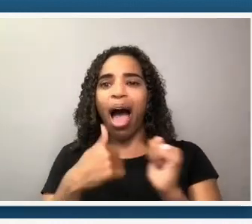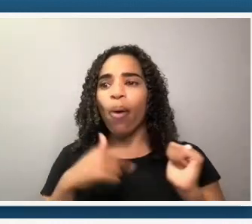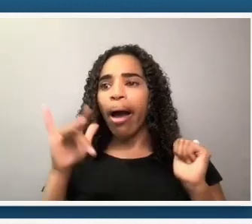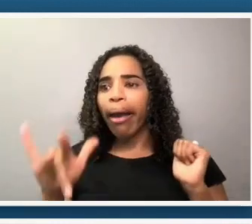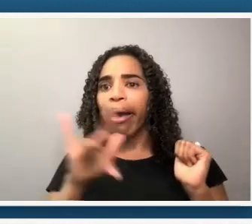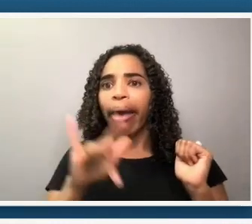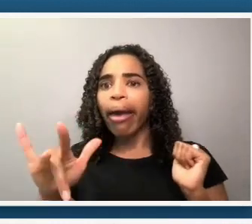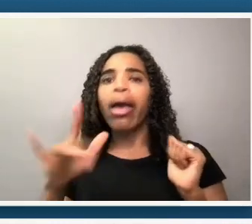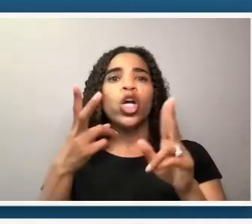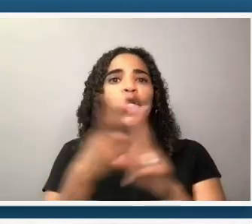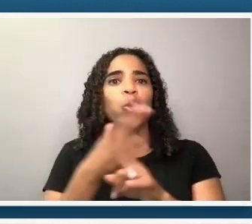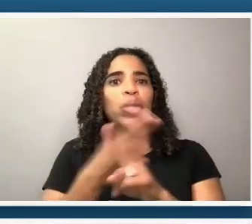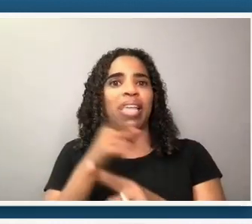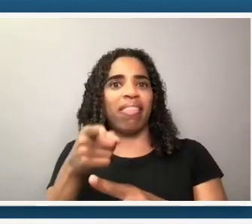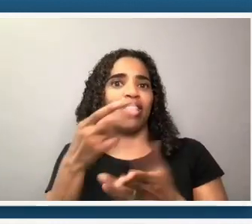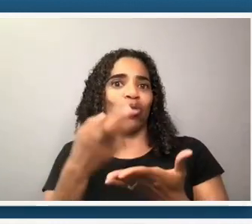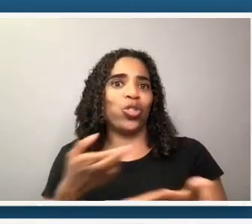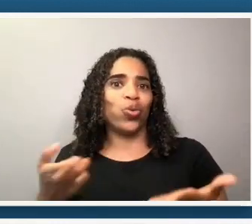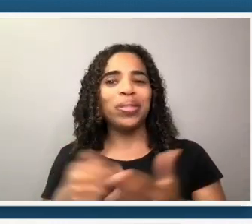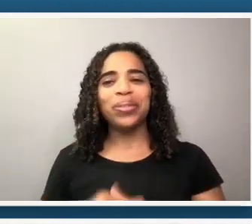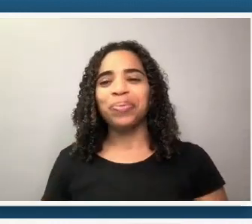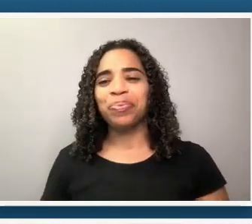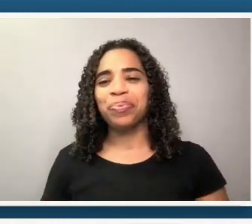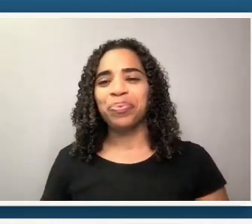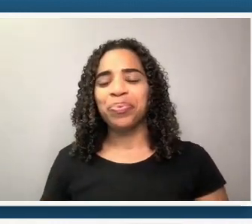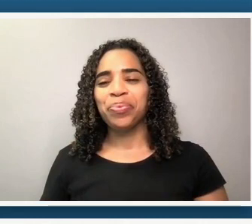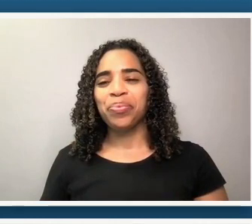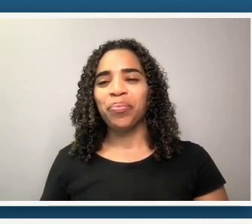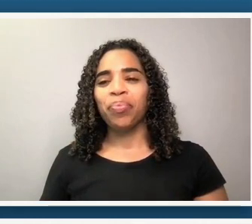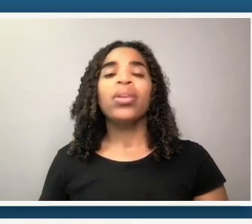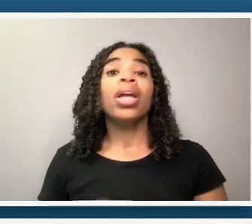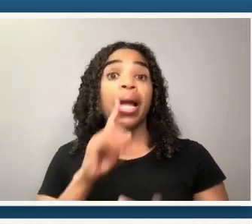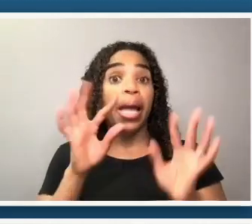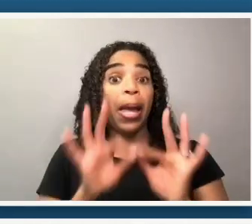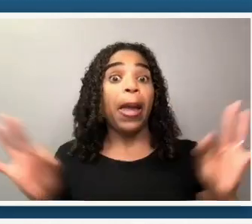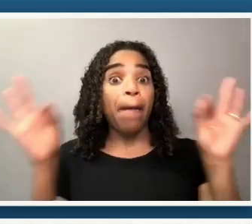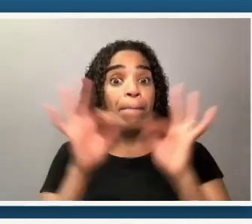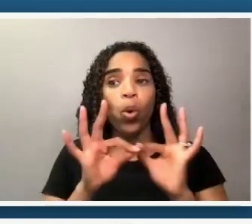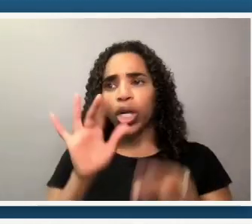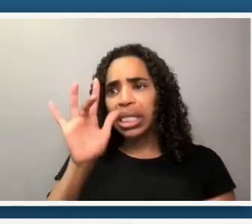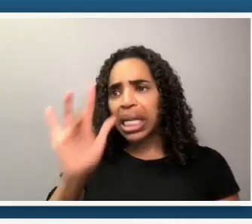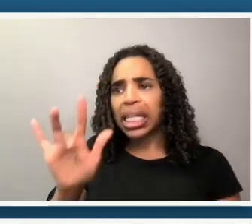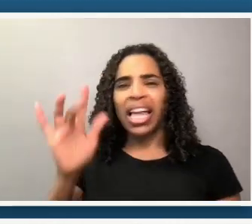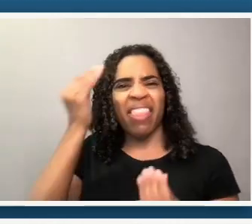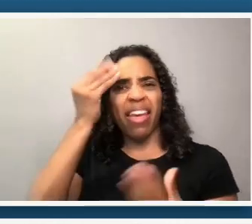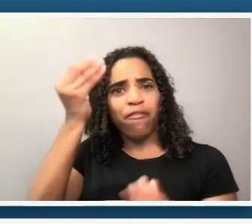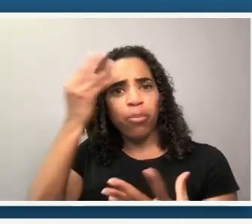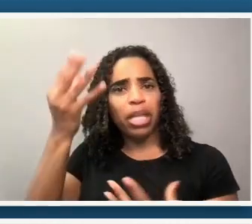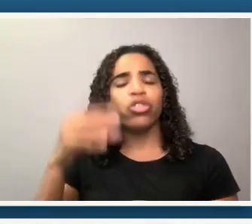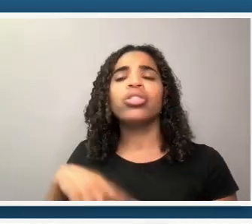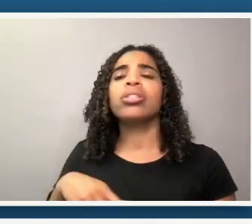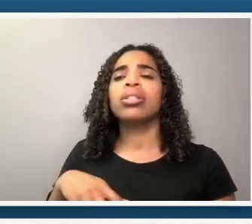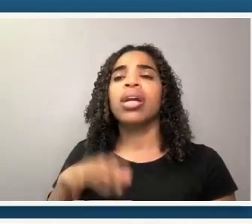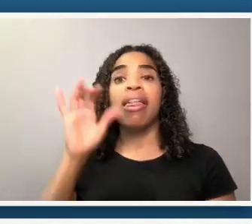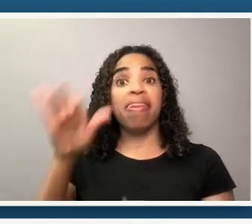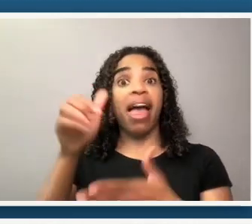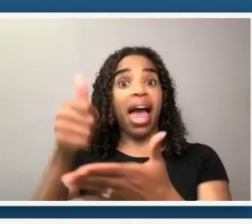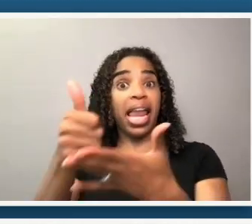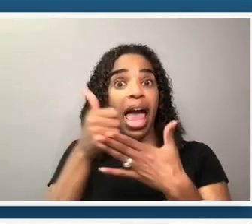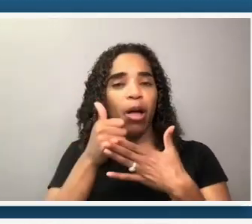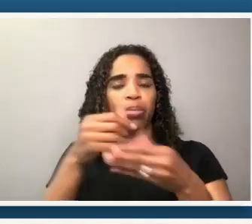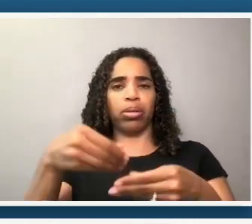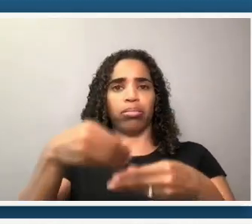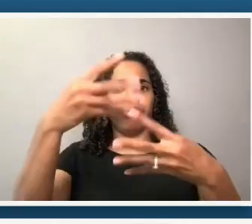these resources, and importantly, clicking on the information button, which will highlight